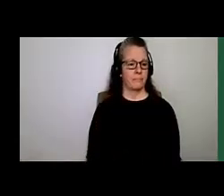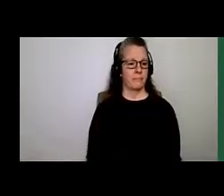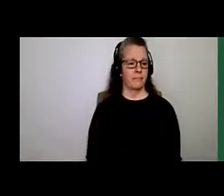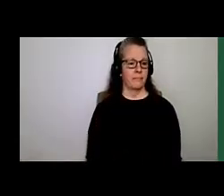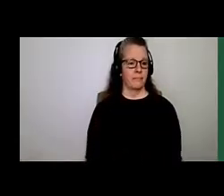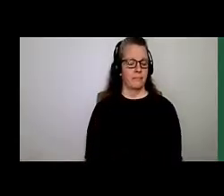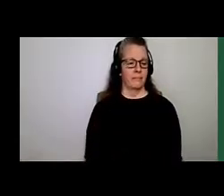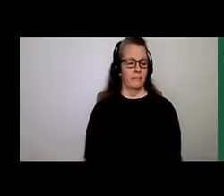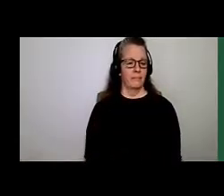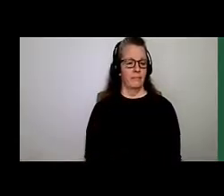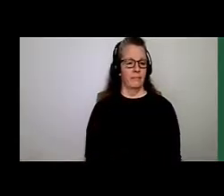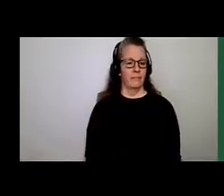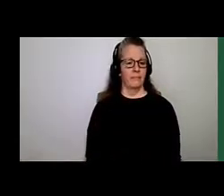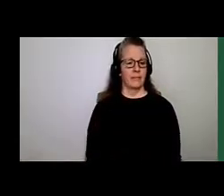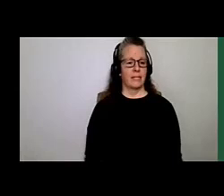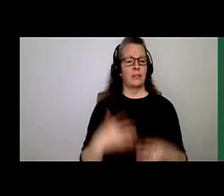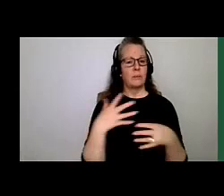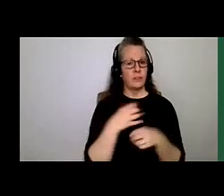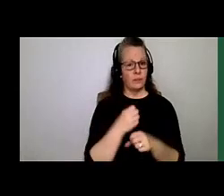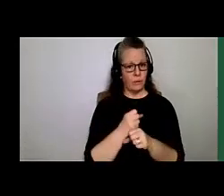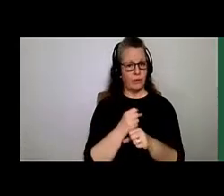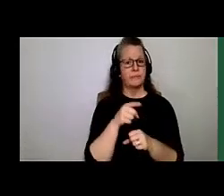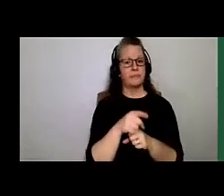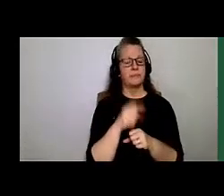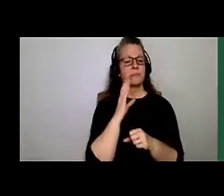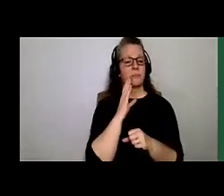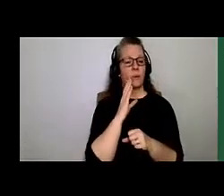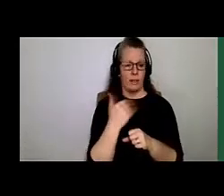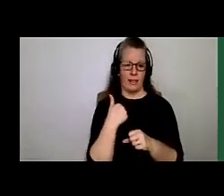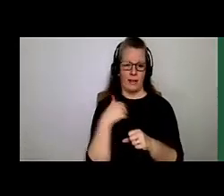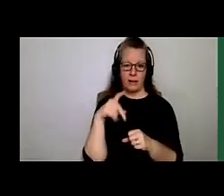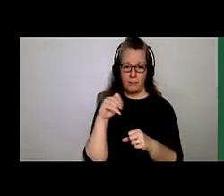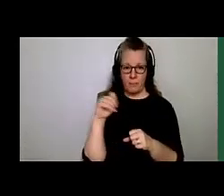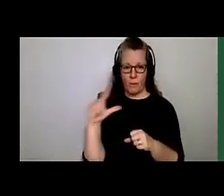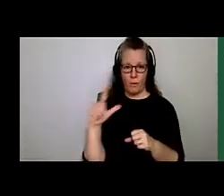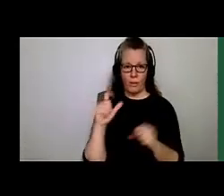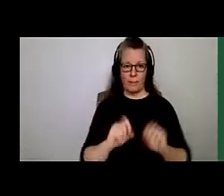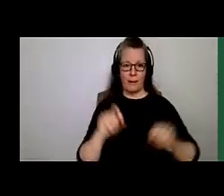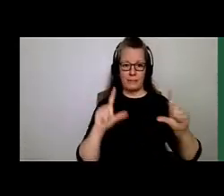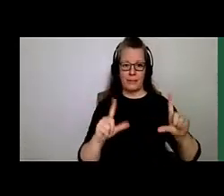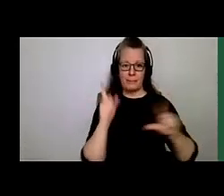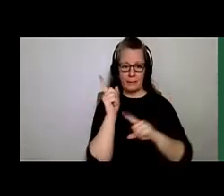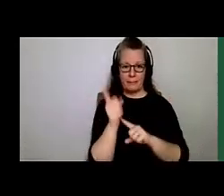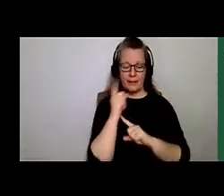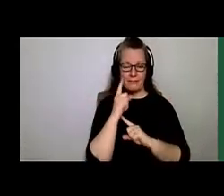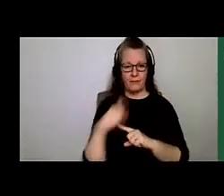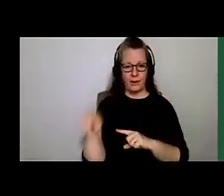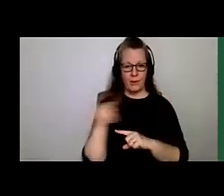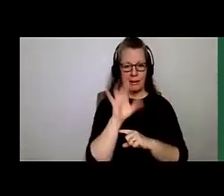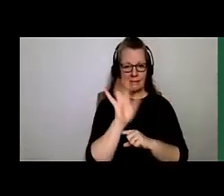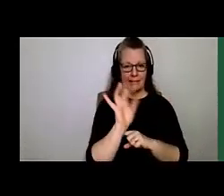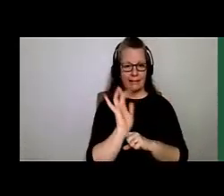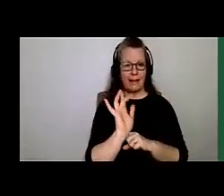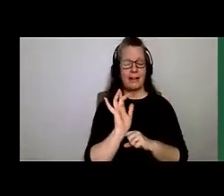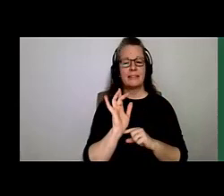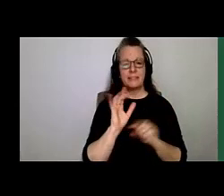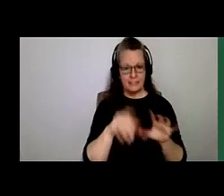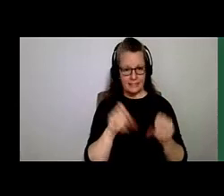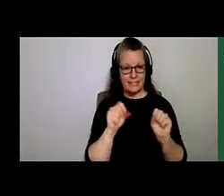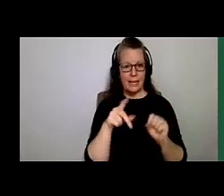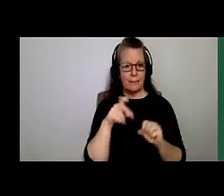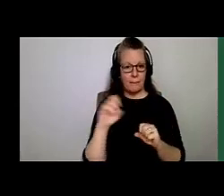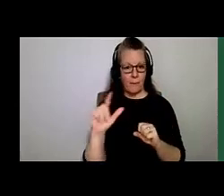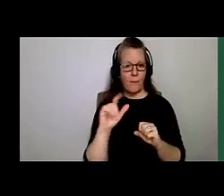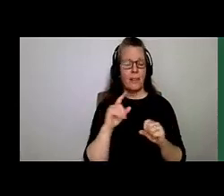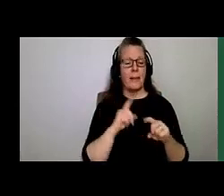So in short, and there'll be a poll that pops up here in a minute for you all to take take here.